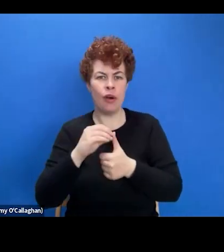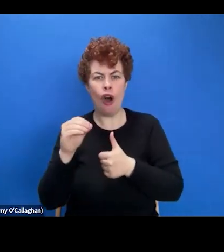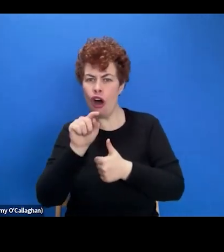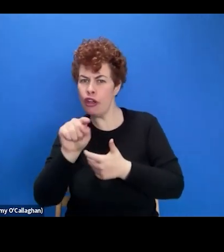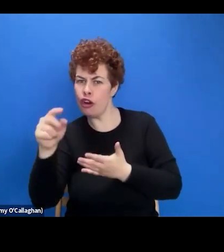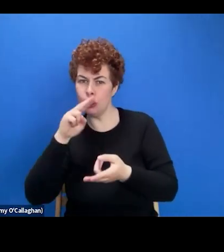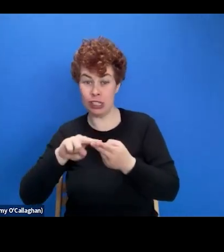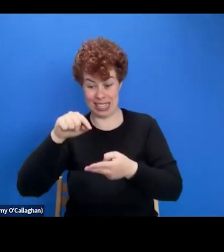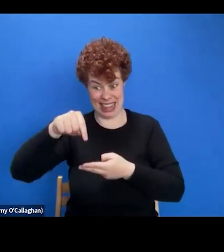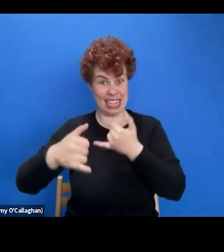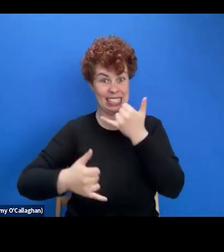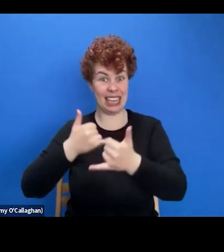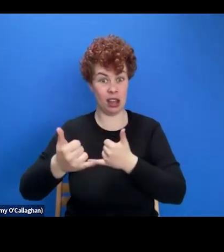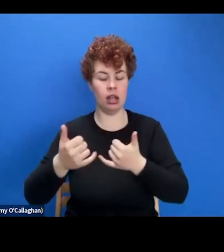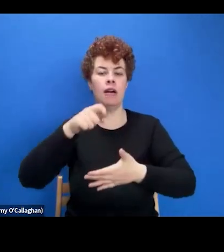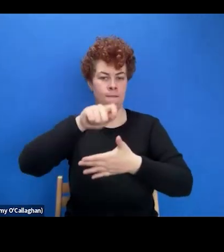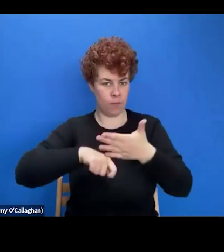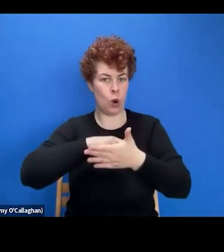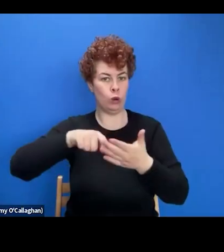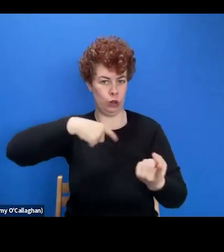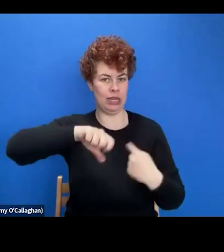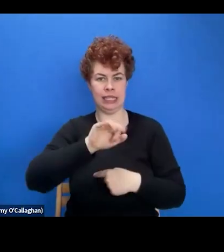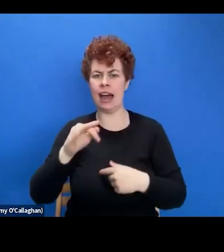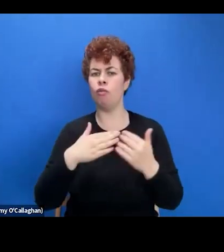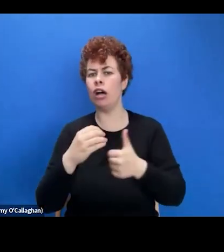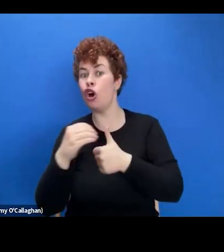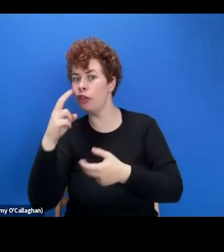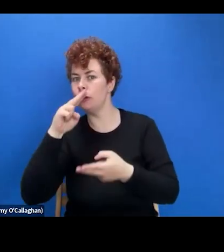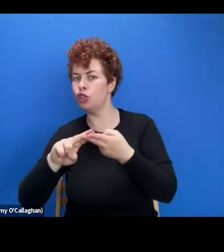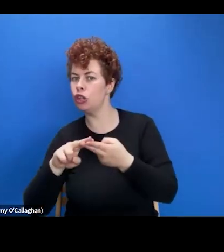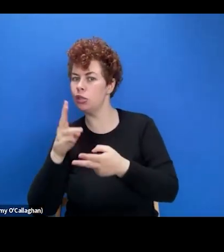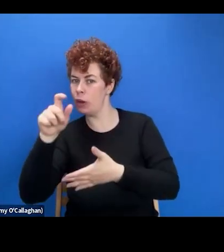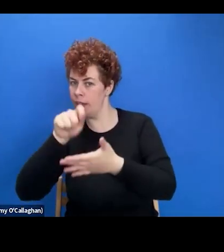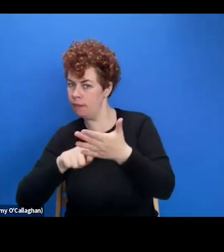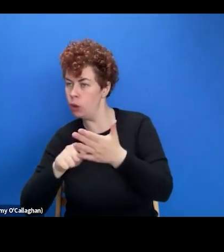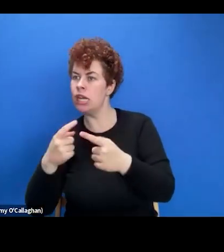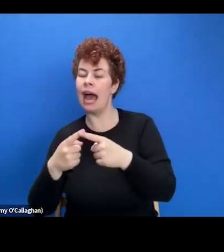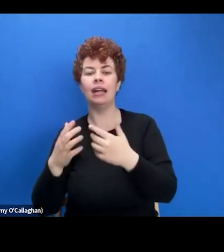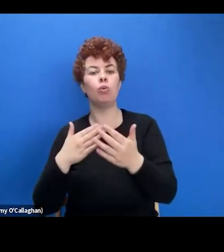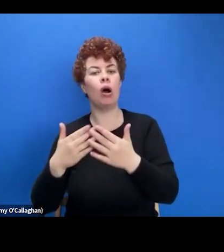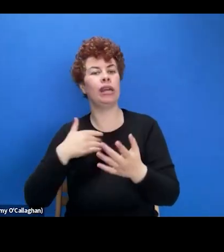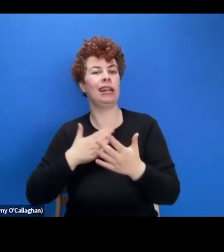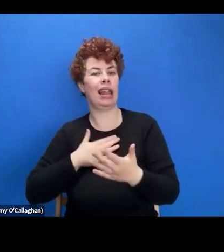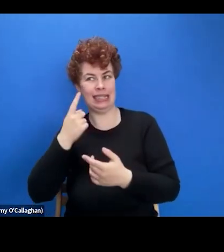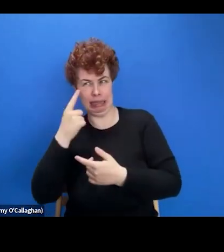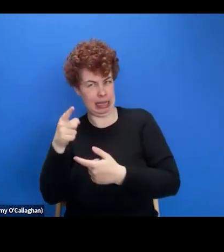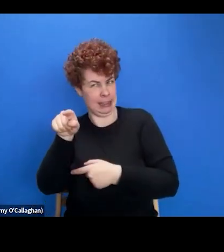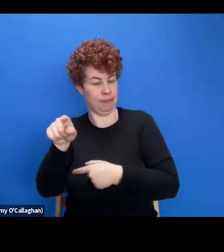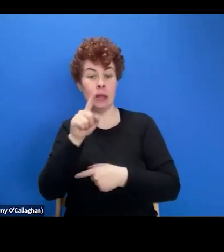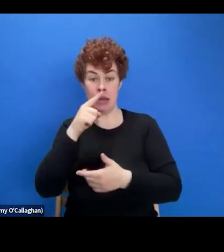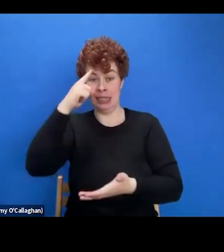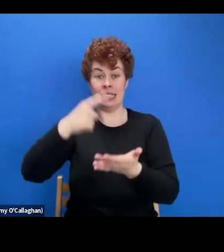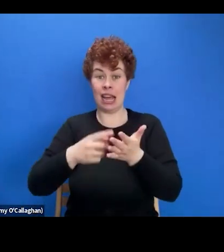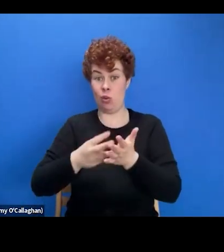recently this year been voting on what our alternatives are and what we would like to see happen with that. But we took that decision in